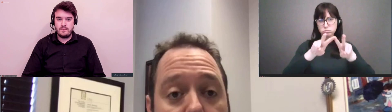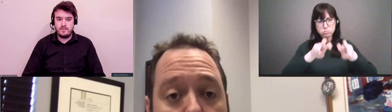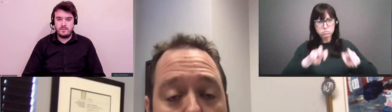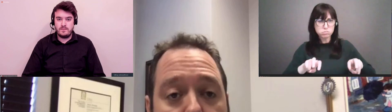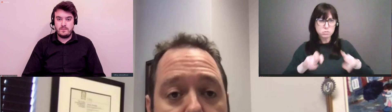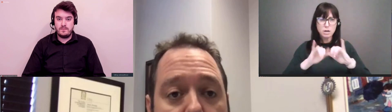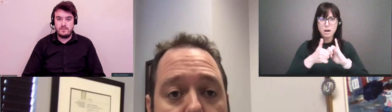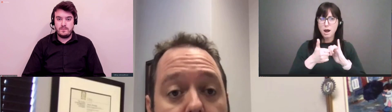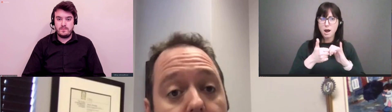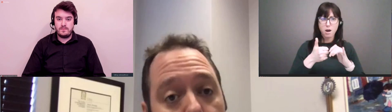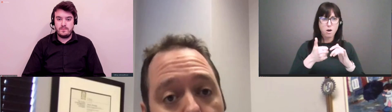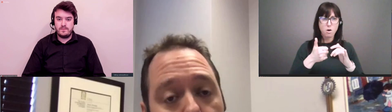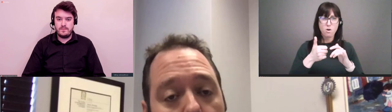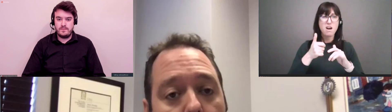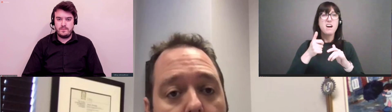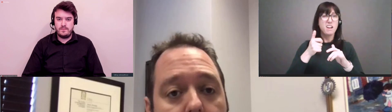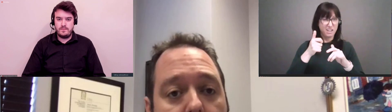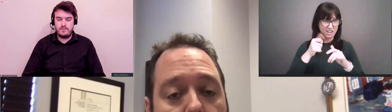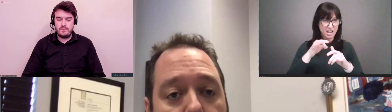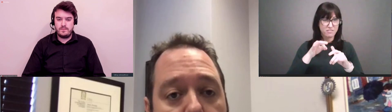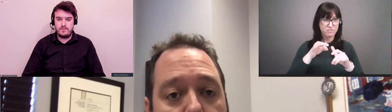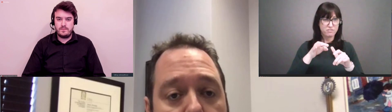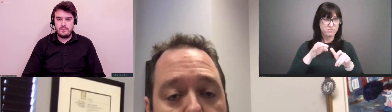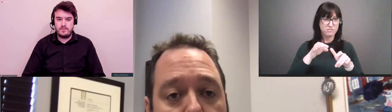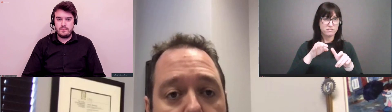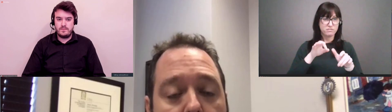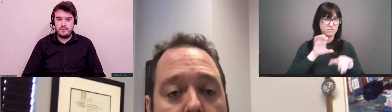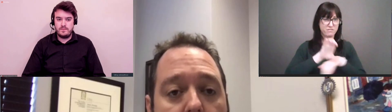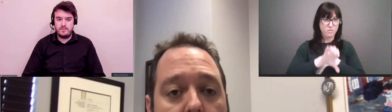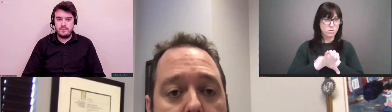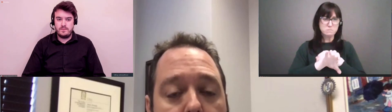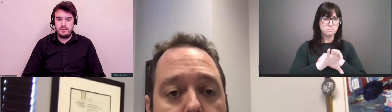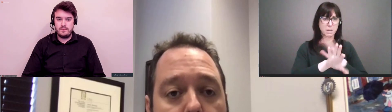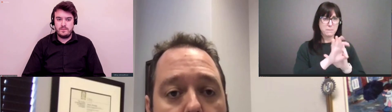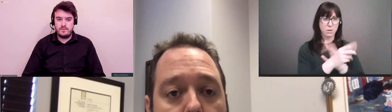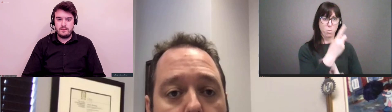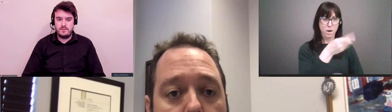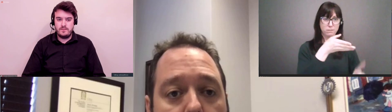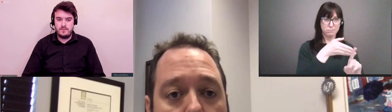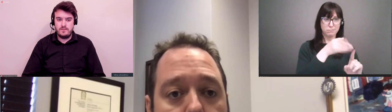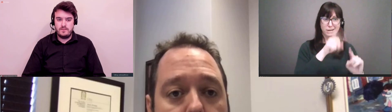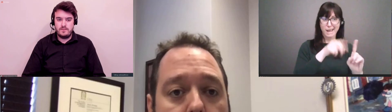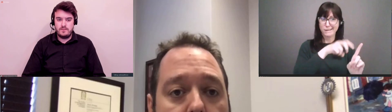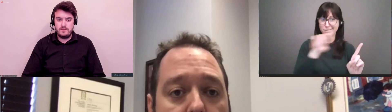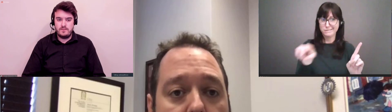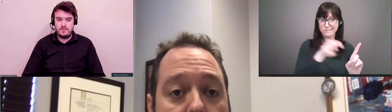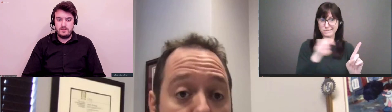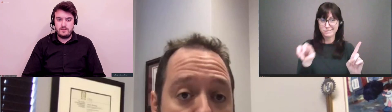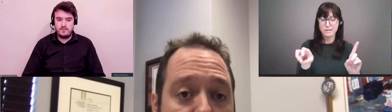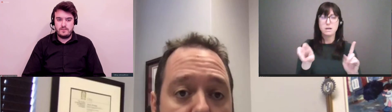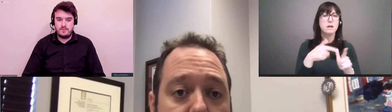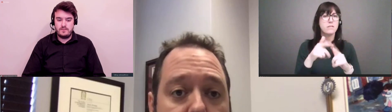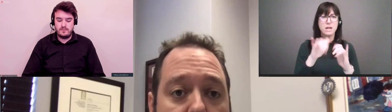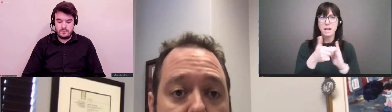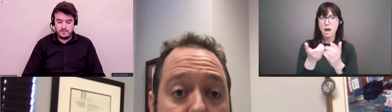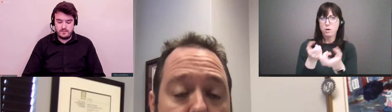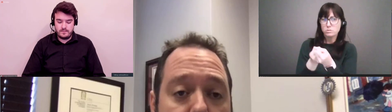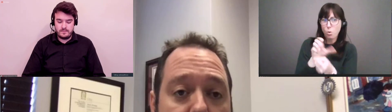service disruptions that could ensue on the tail end of this decision, and make sure that we're working closely with everyone